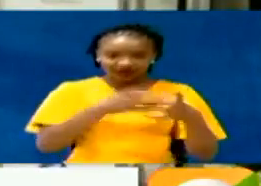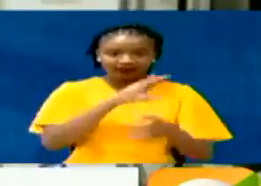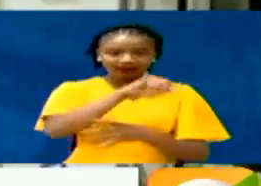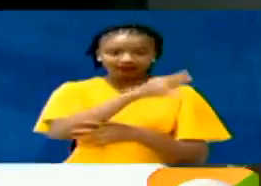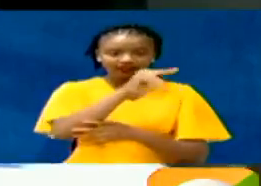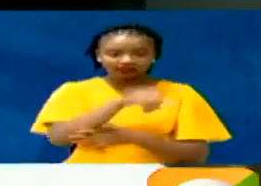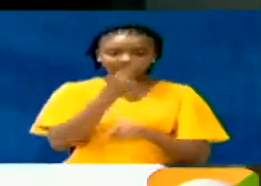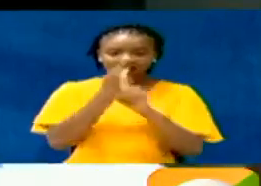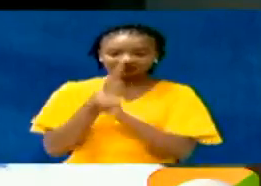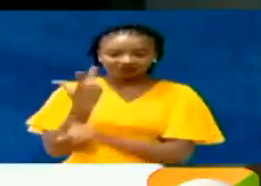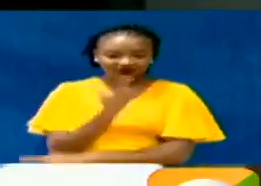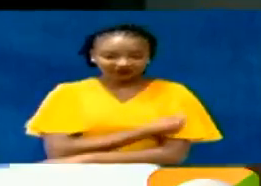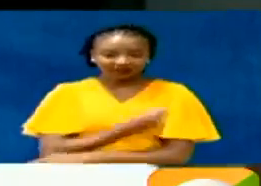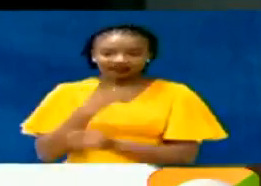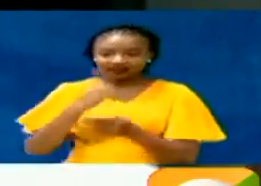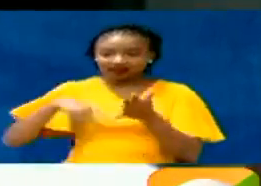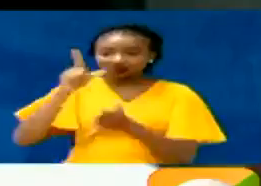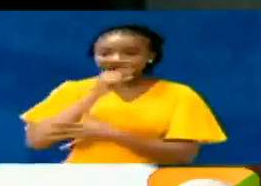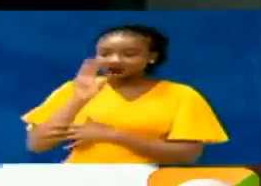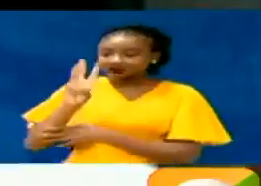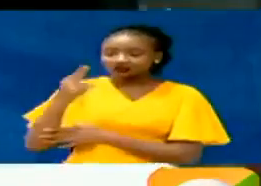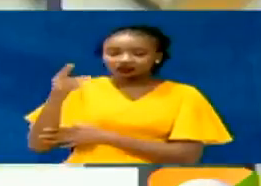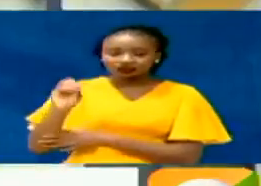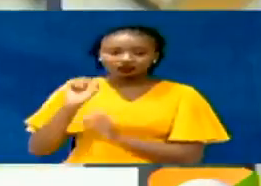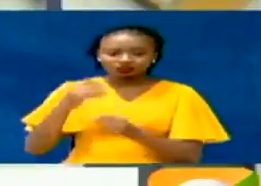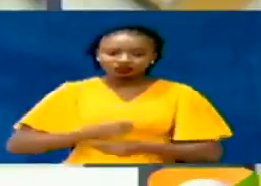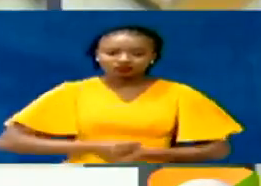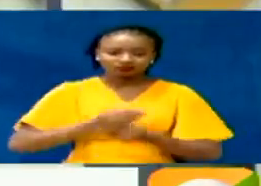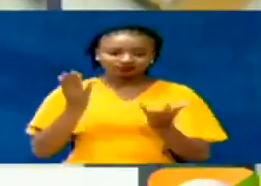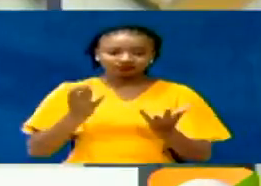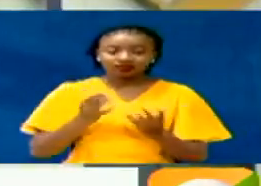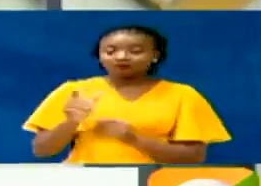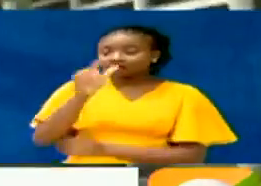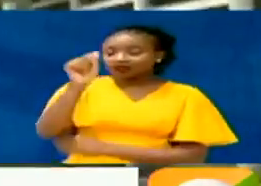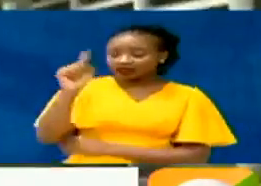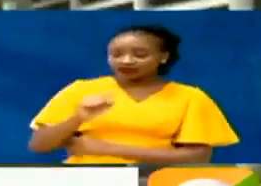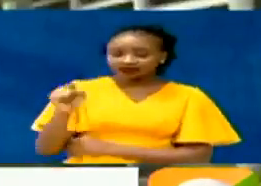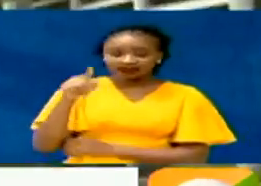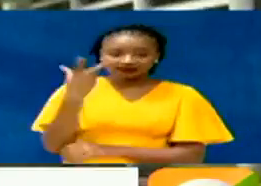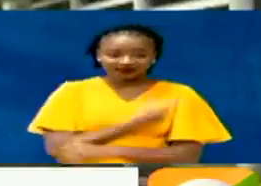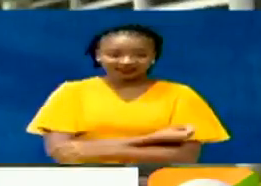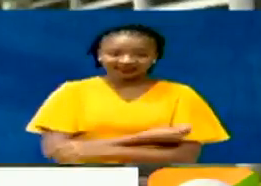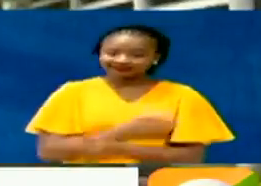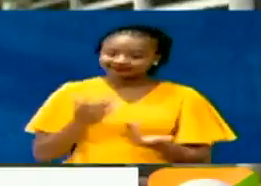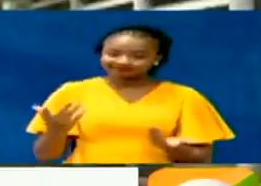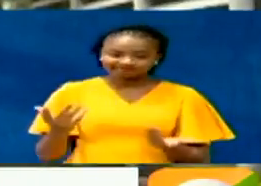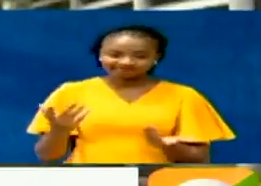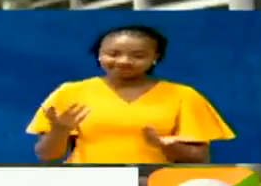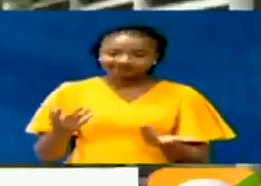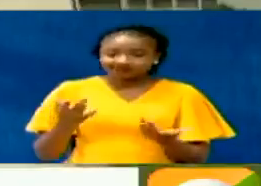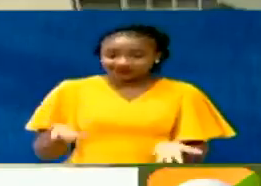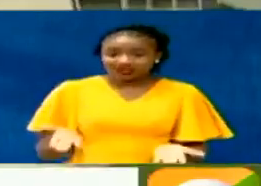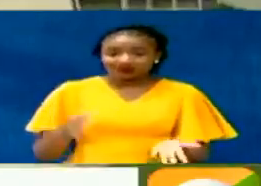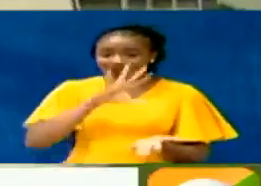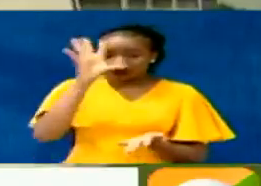approved by the WHO for emergency use authorization. The AstraZeneca vaccine is unlikely to remain the vaccine of choice